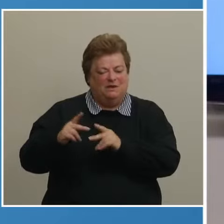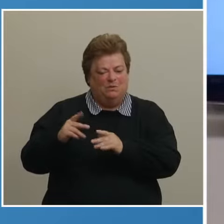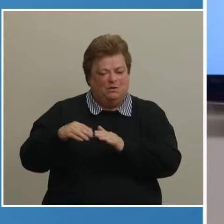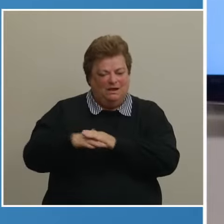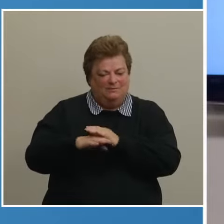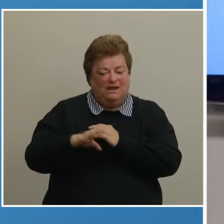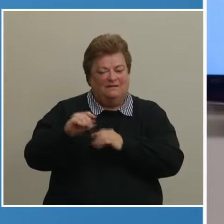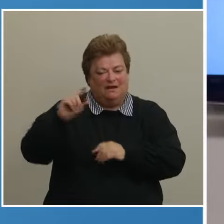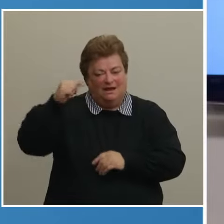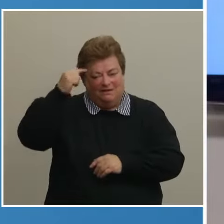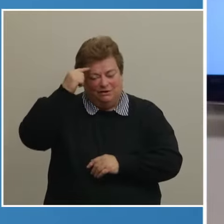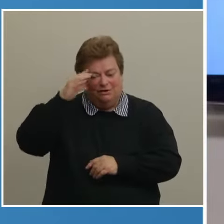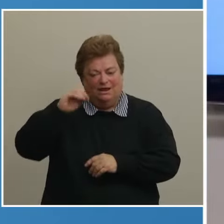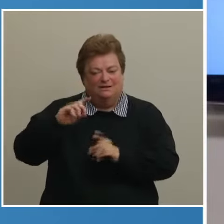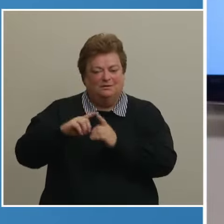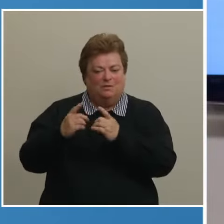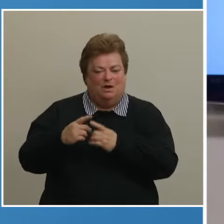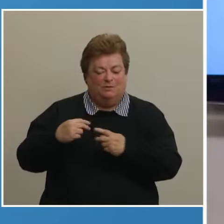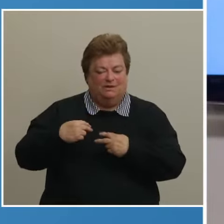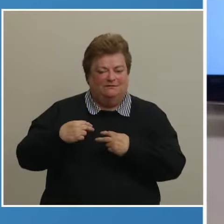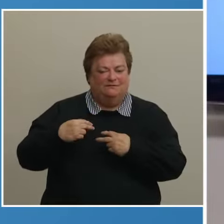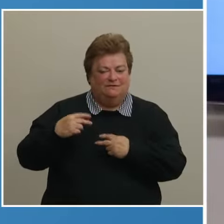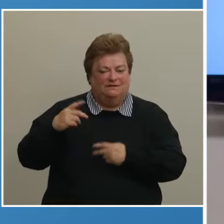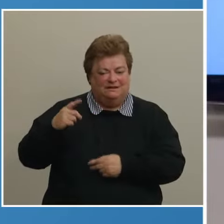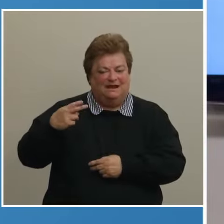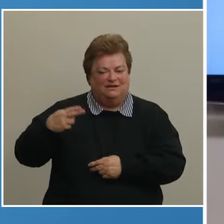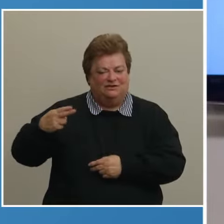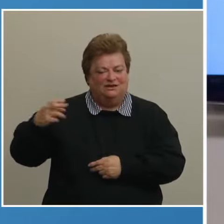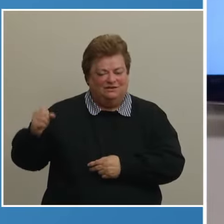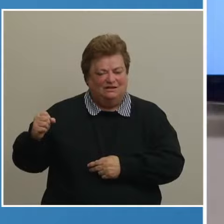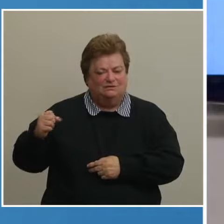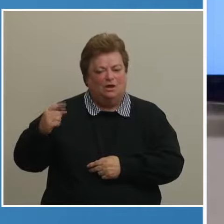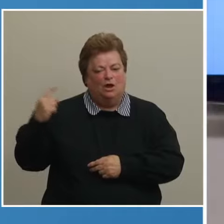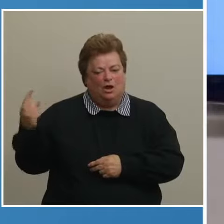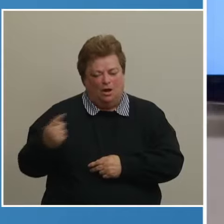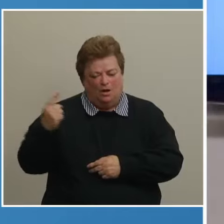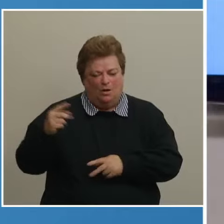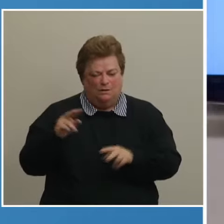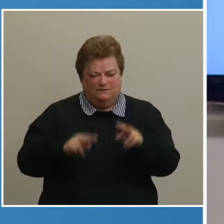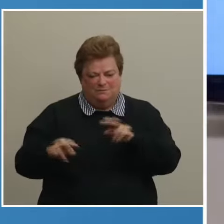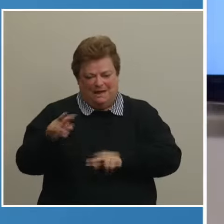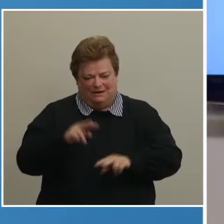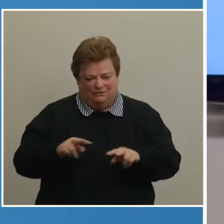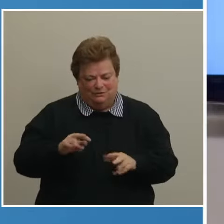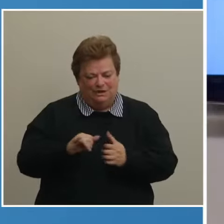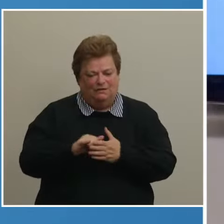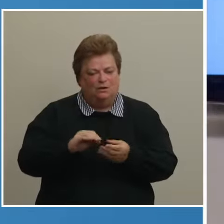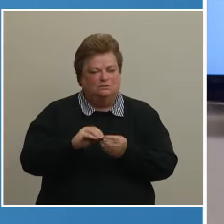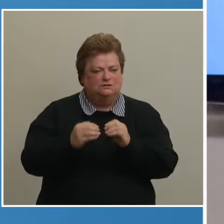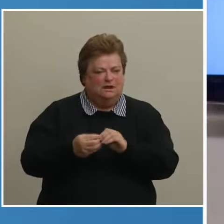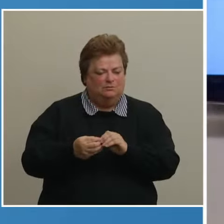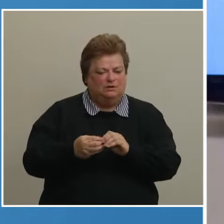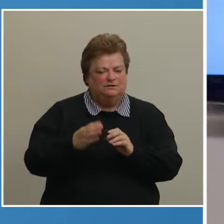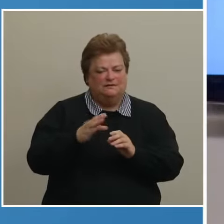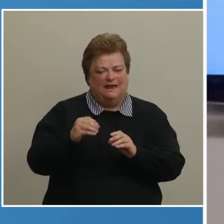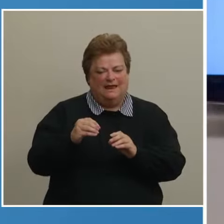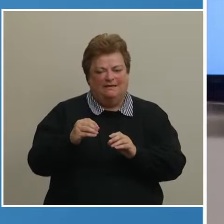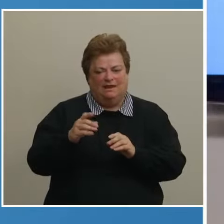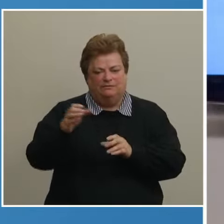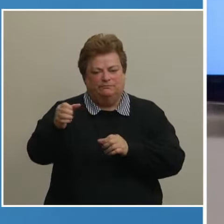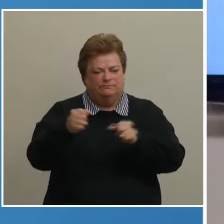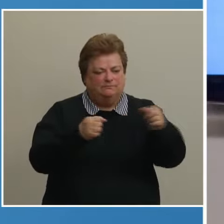the governor and the Department of Health and Human Services are constantly monitoring that and are reallocating